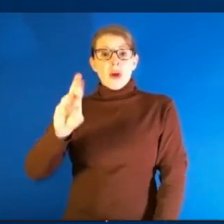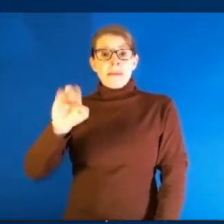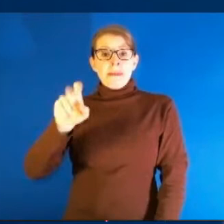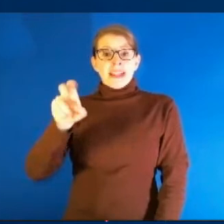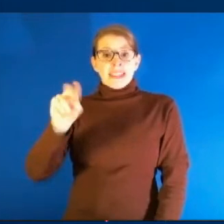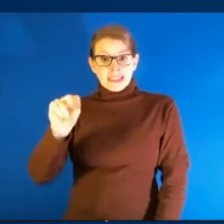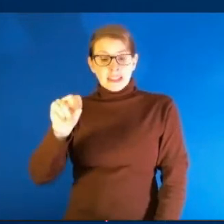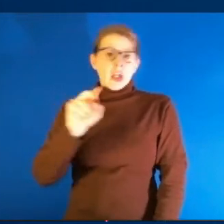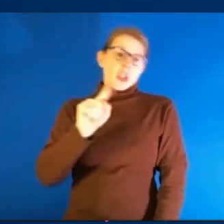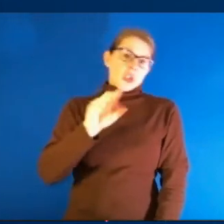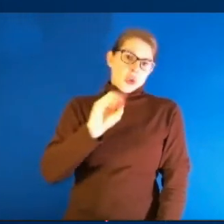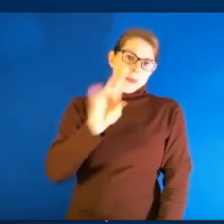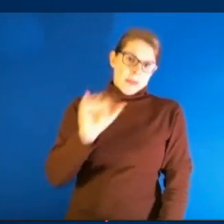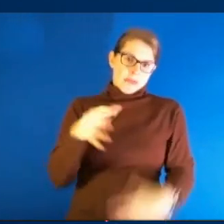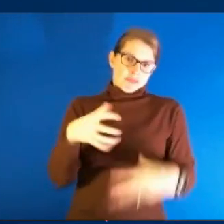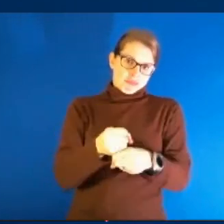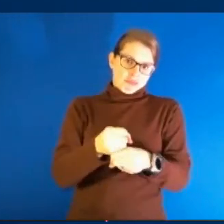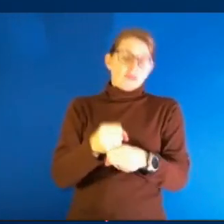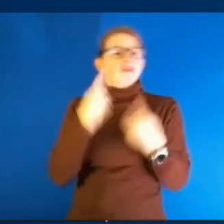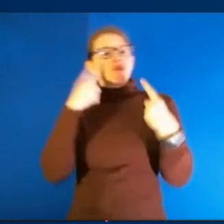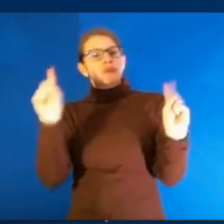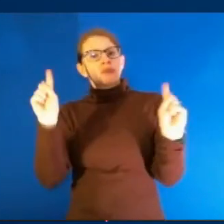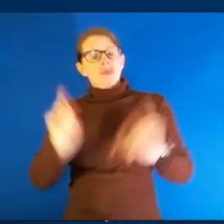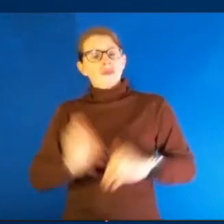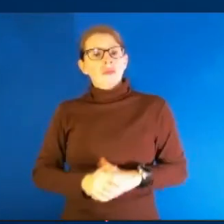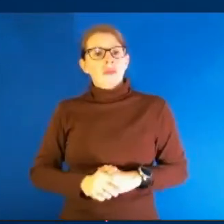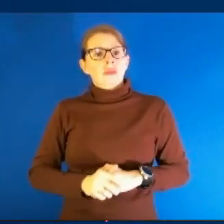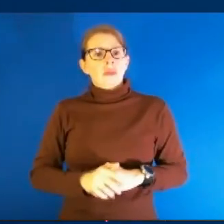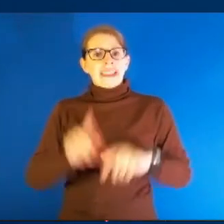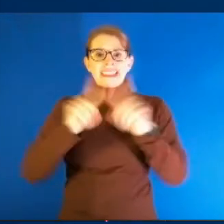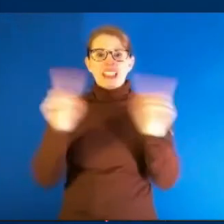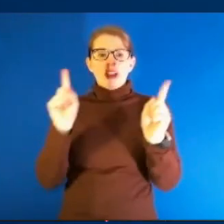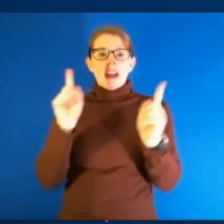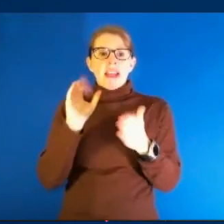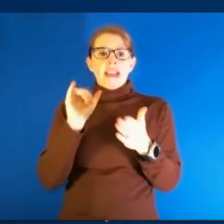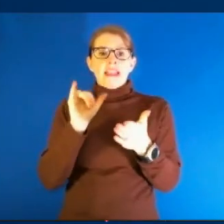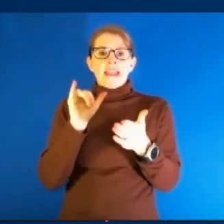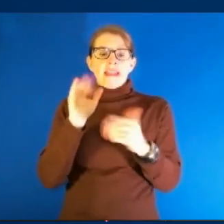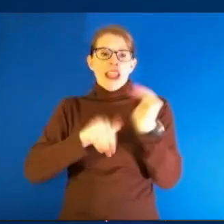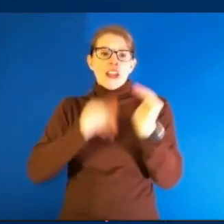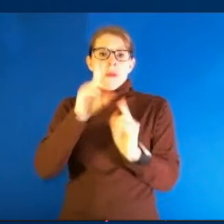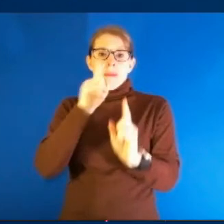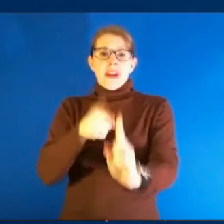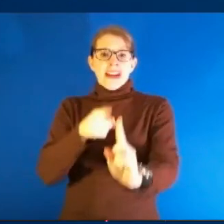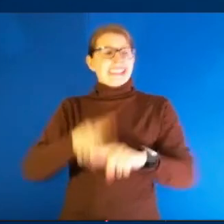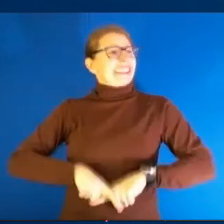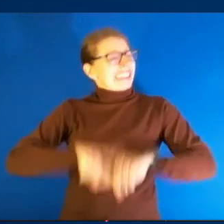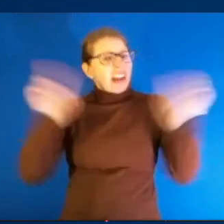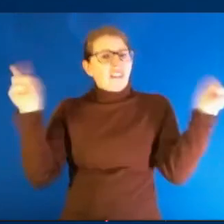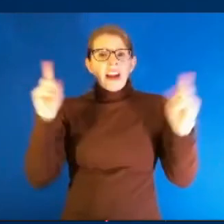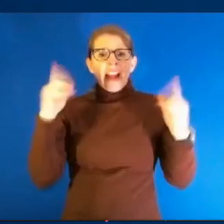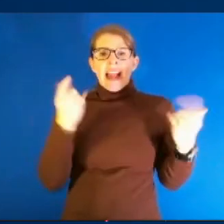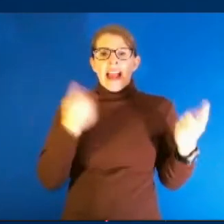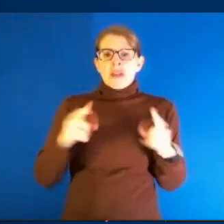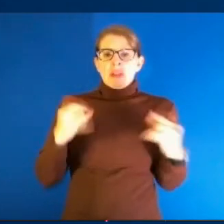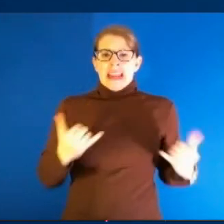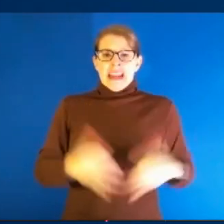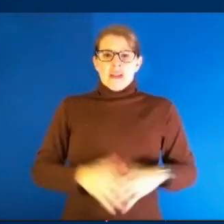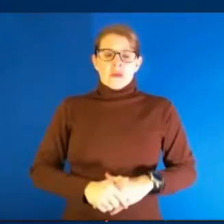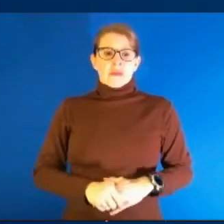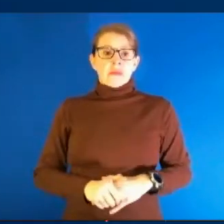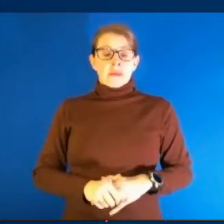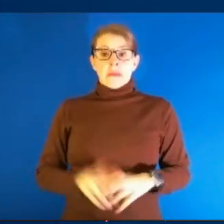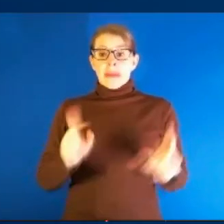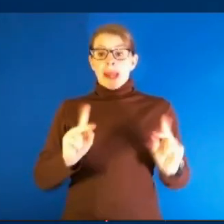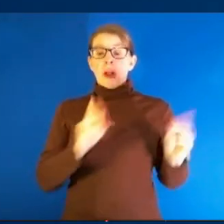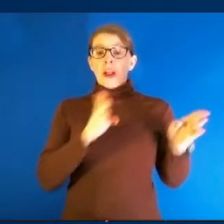and it does indeed work. Okay, that's so different. To your point, Hawkeye, that's completely different than what's happening right now. We didn't have individual people running out and just